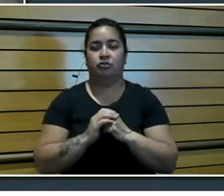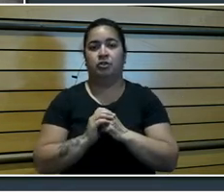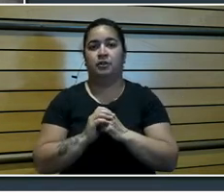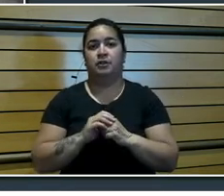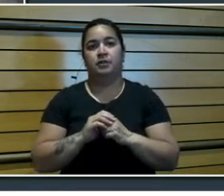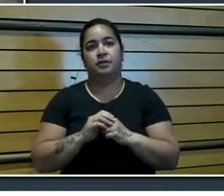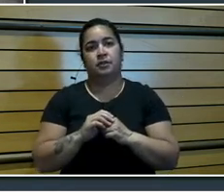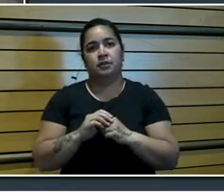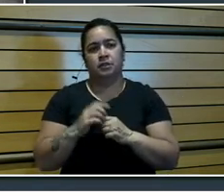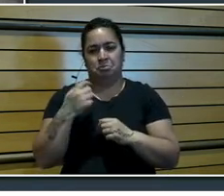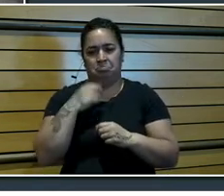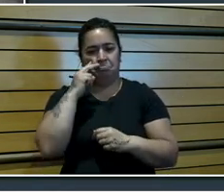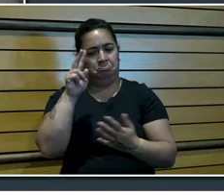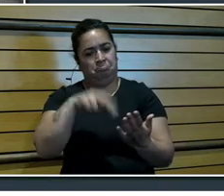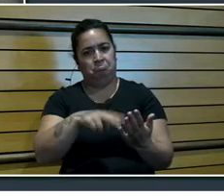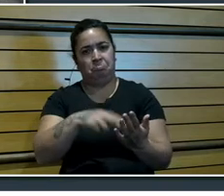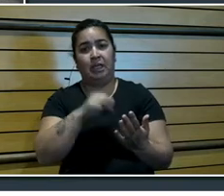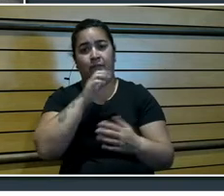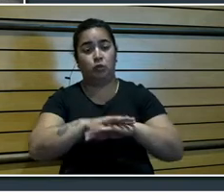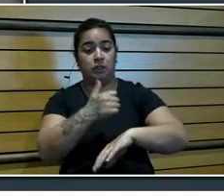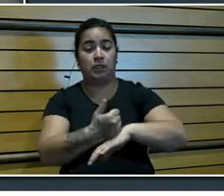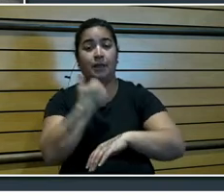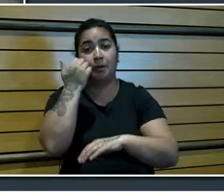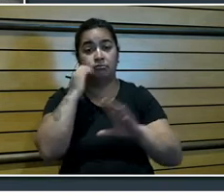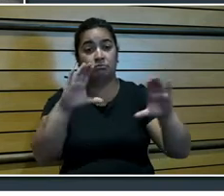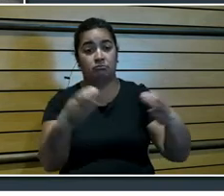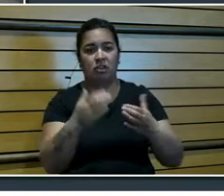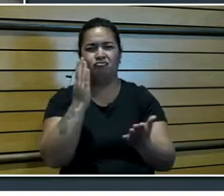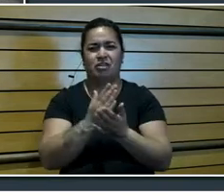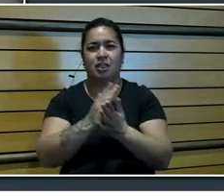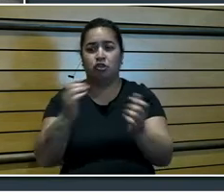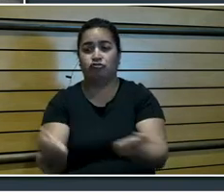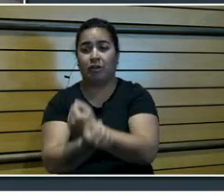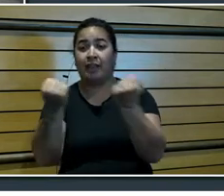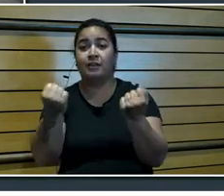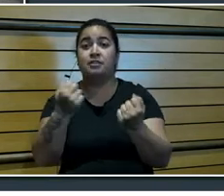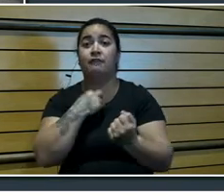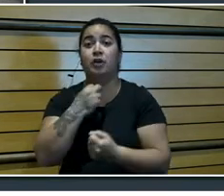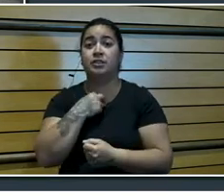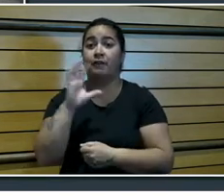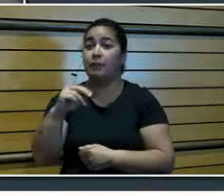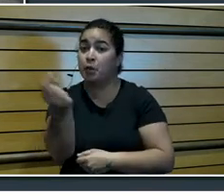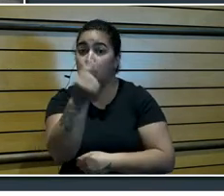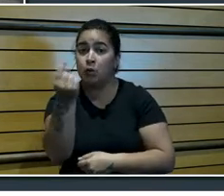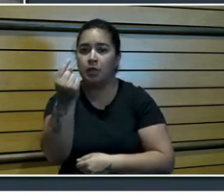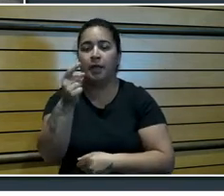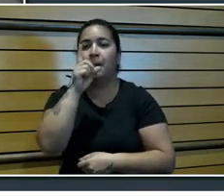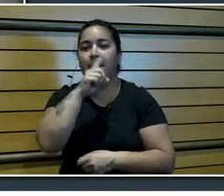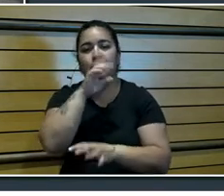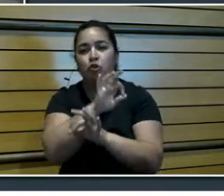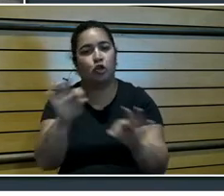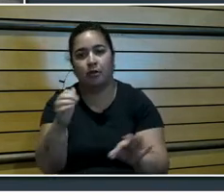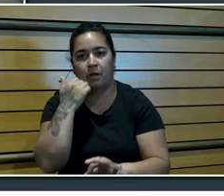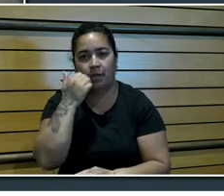To my understanding, establishing Māori constituencies actually strengthens the voices of the non-Māori communities. I think it is